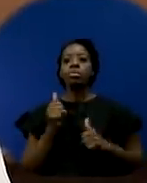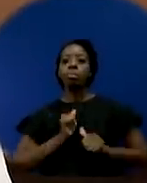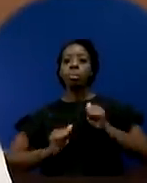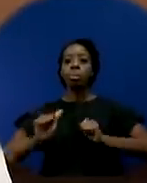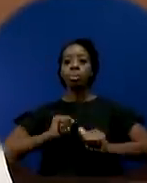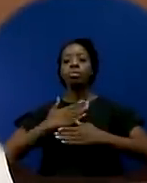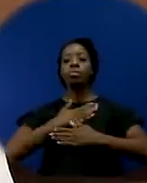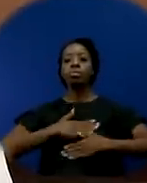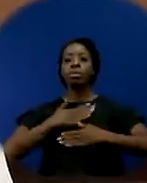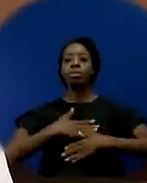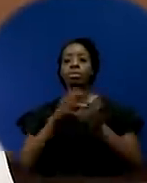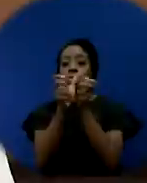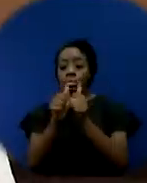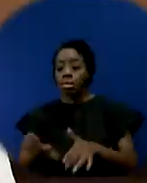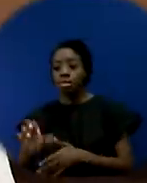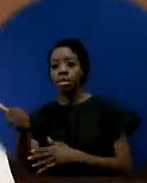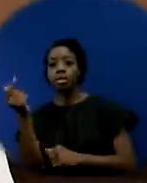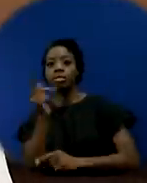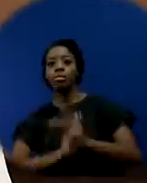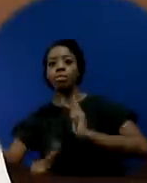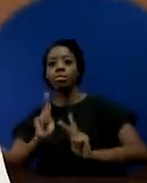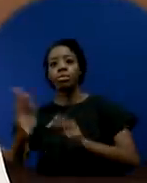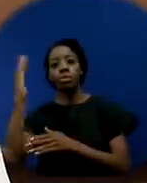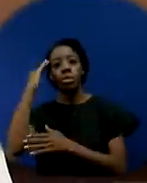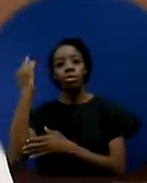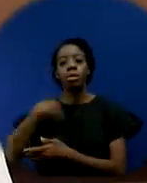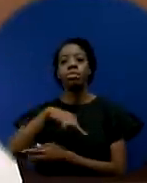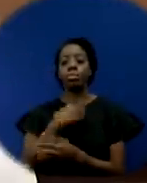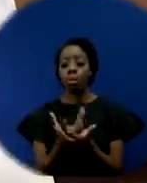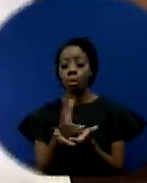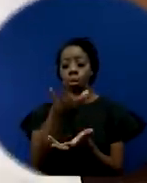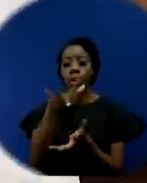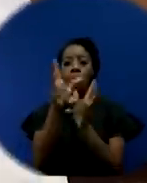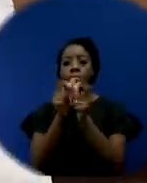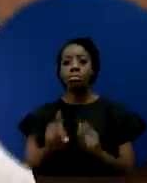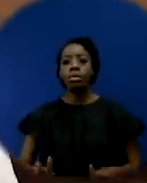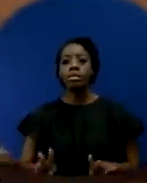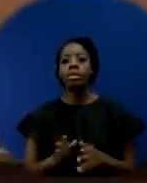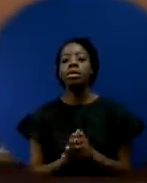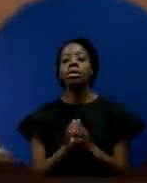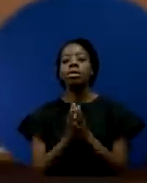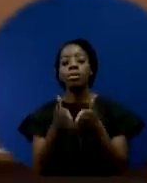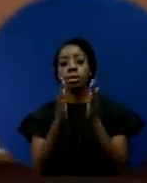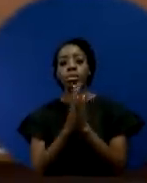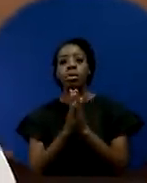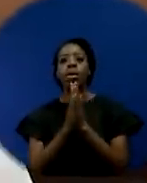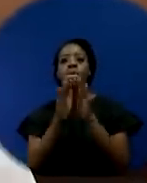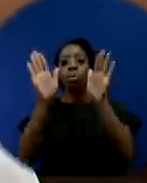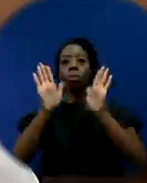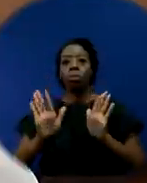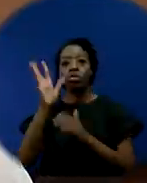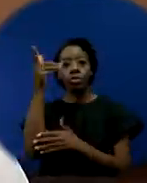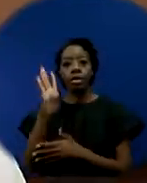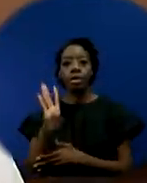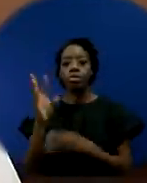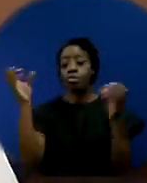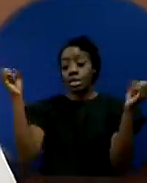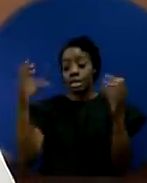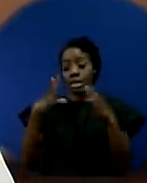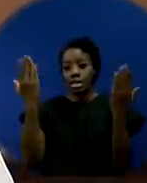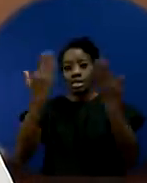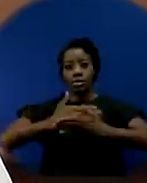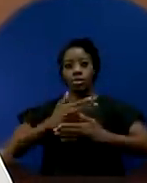else, knowing that we've been so abundantly blessed. We pray, great God, that you will help us to be light in this dark world. Oh